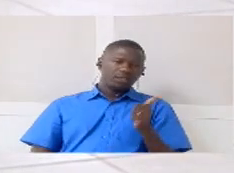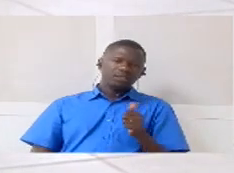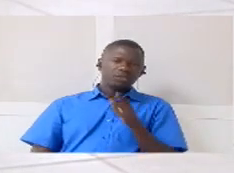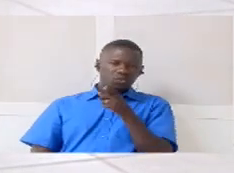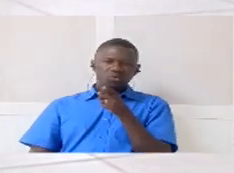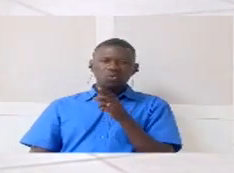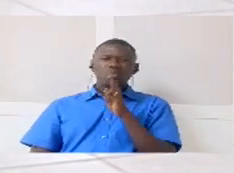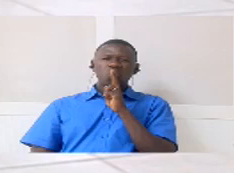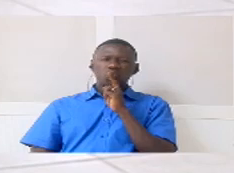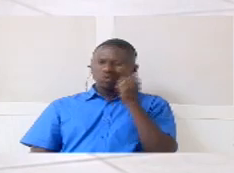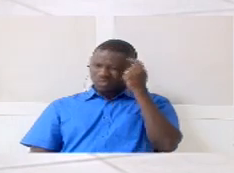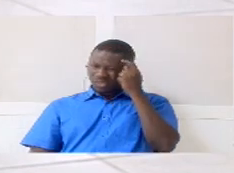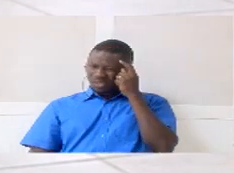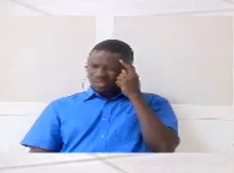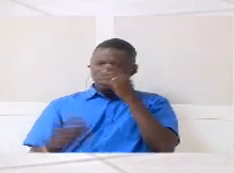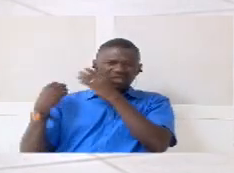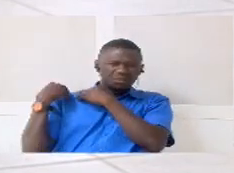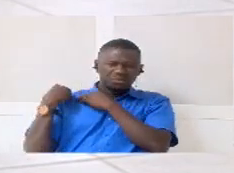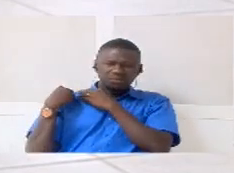torturing prisoners during this period,